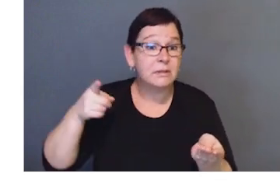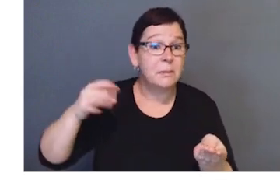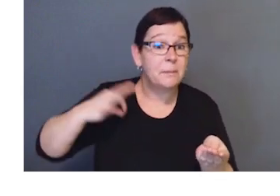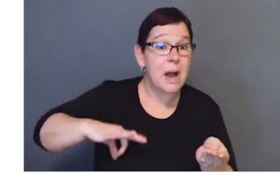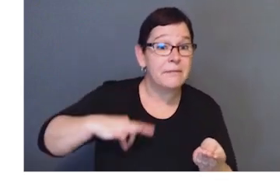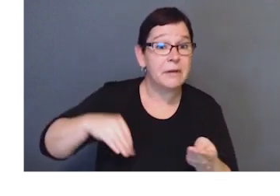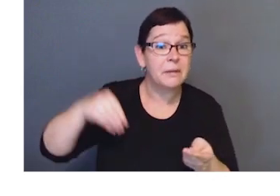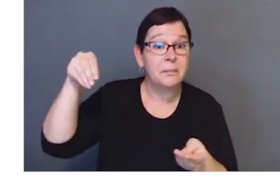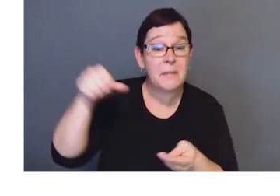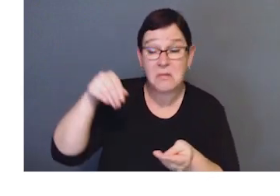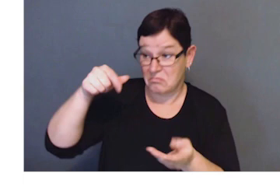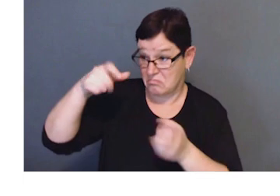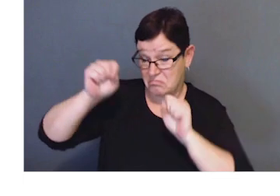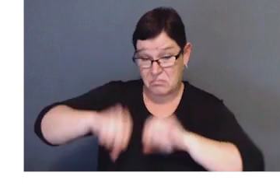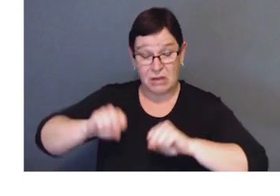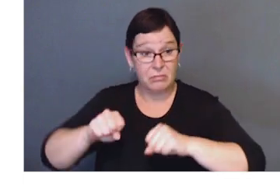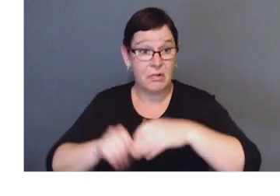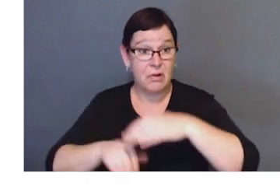year.